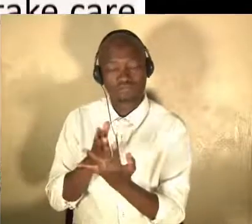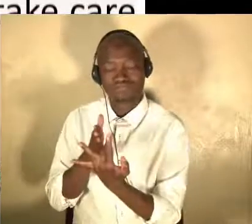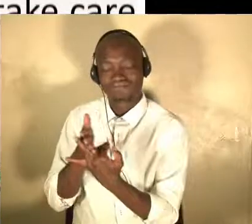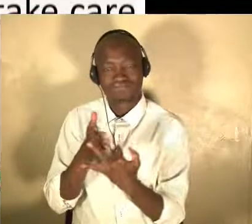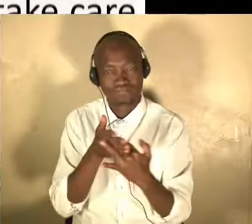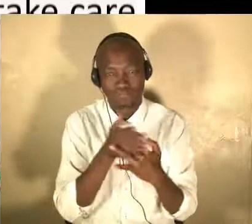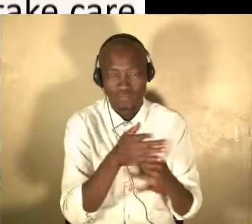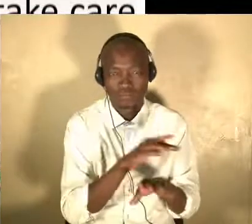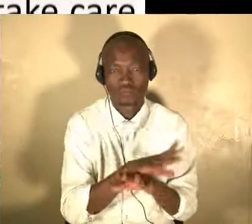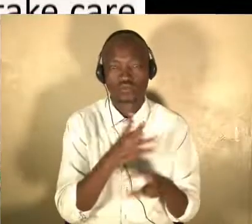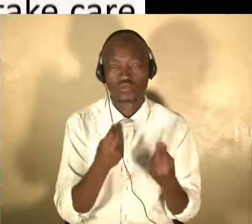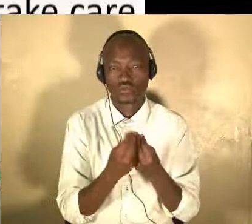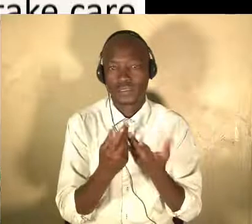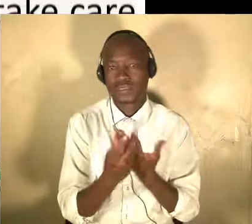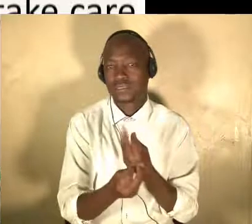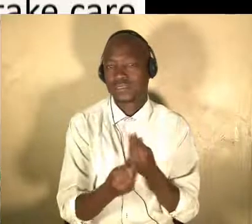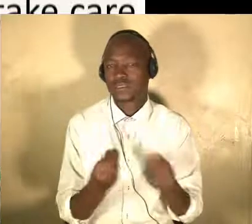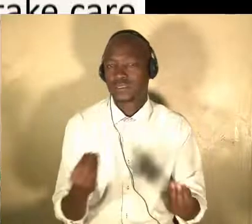interventions with